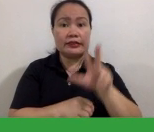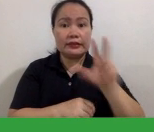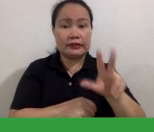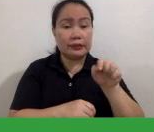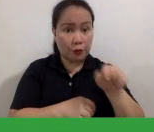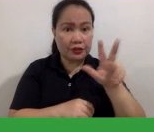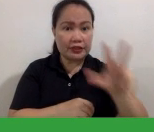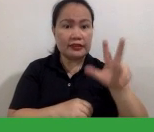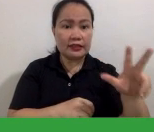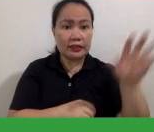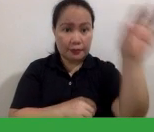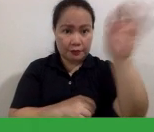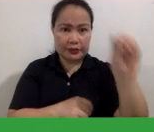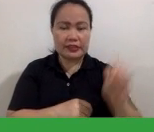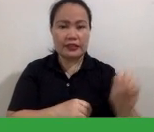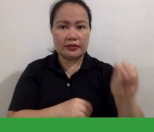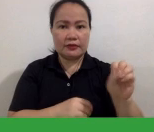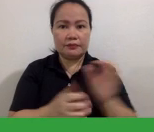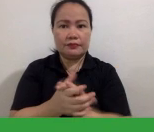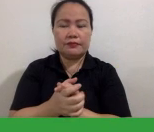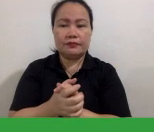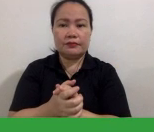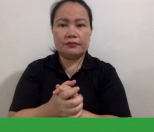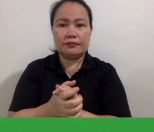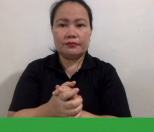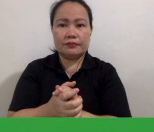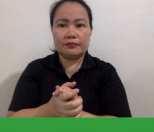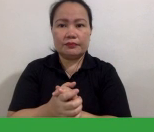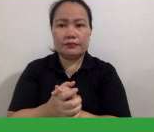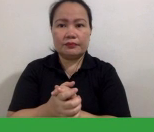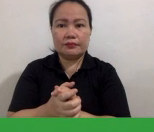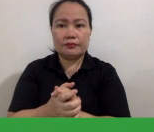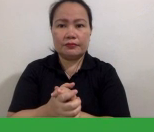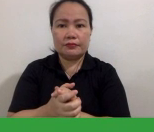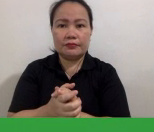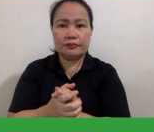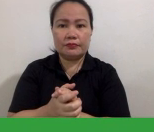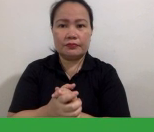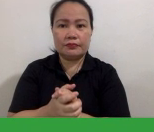form is negative